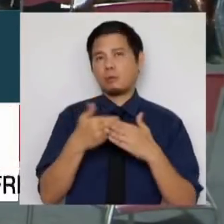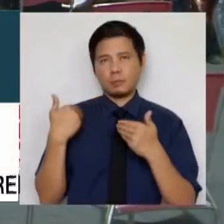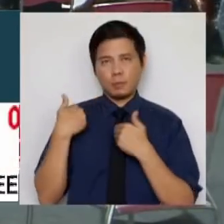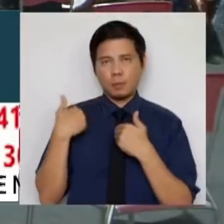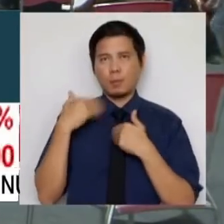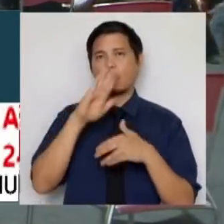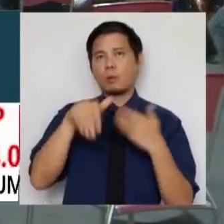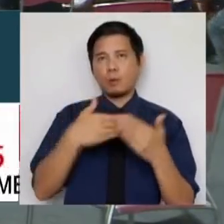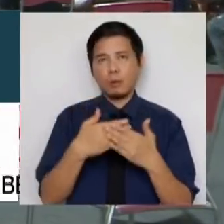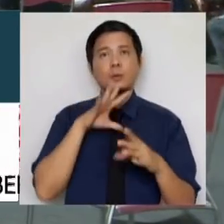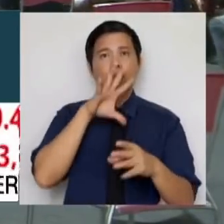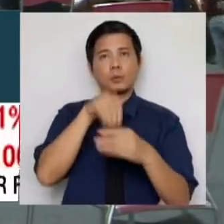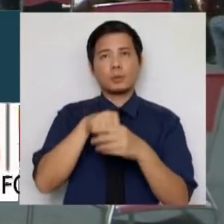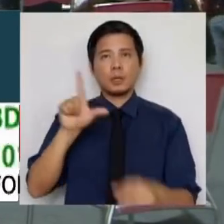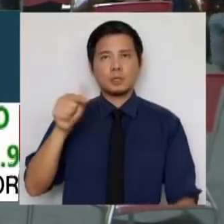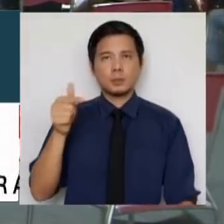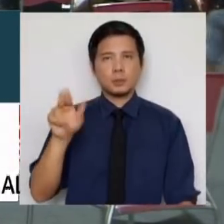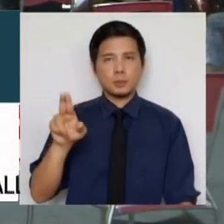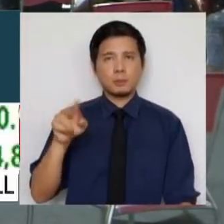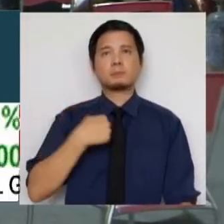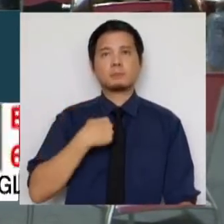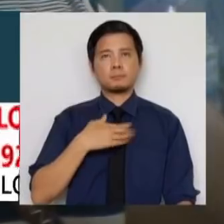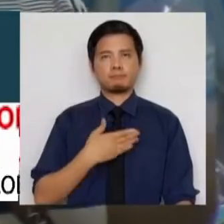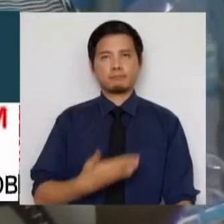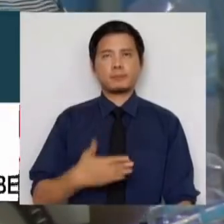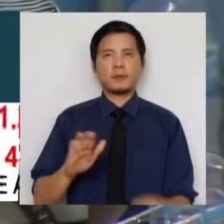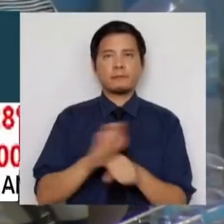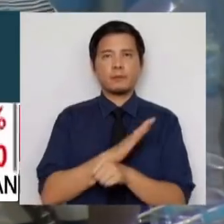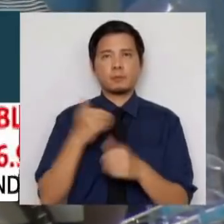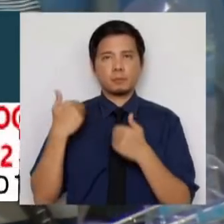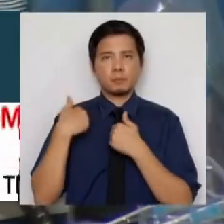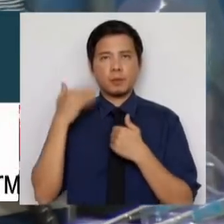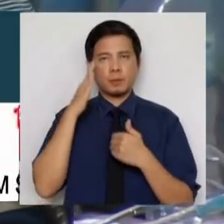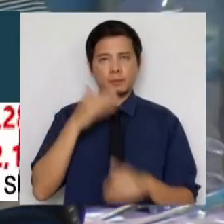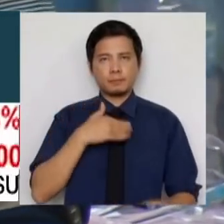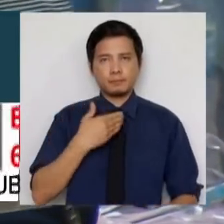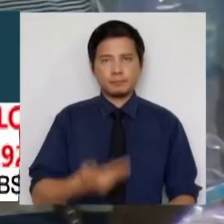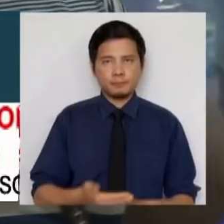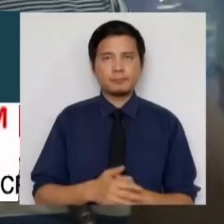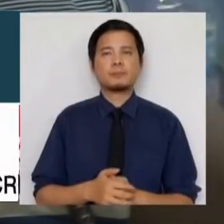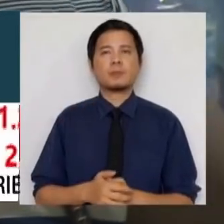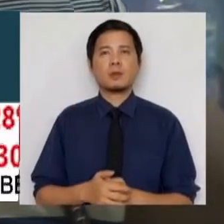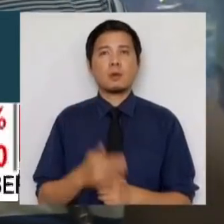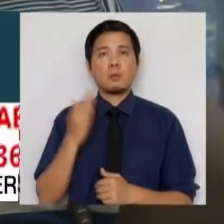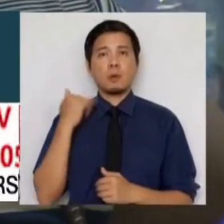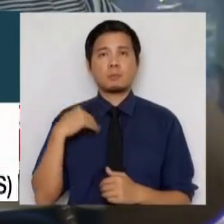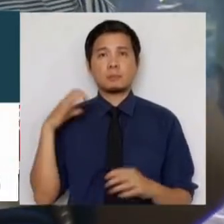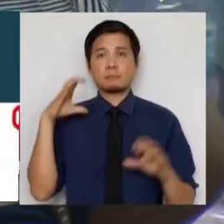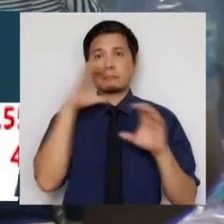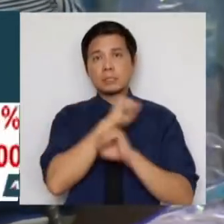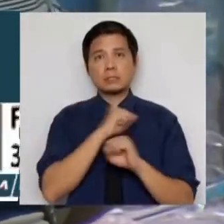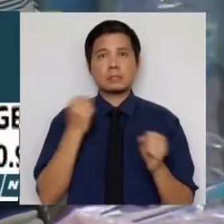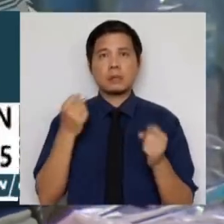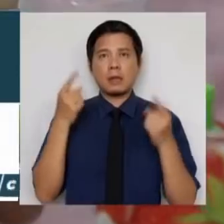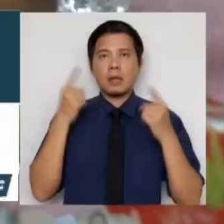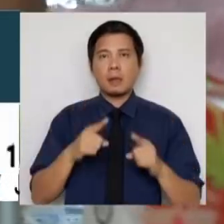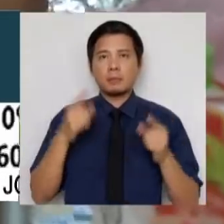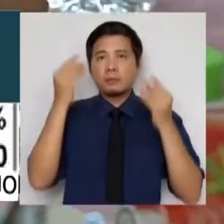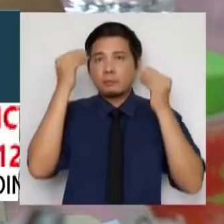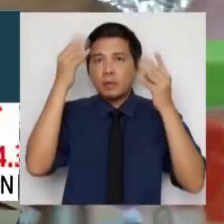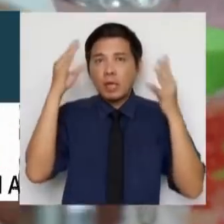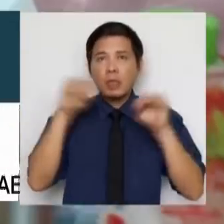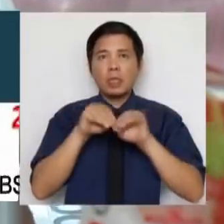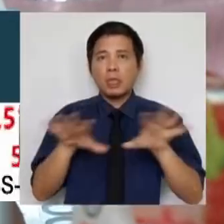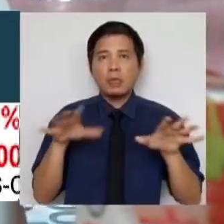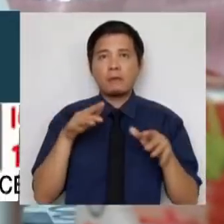local government, and I will take full responsibility for that side of things where we missed out on, especially in terms of information dissemination, and